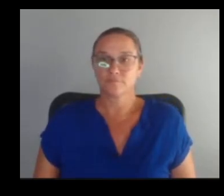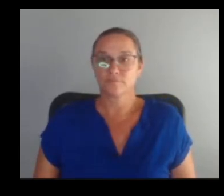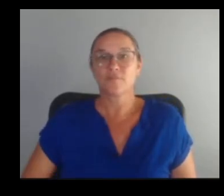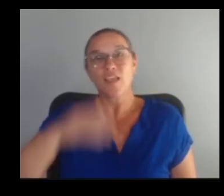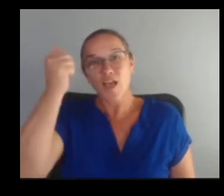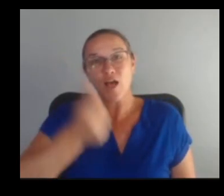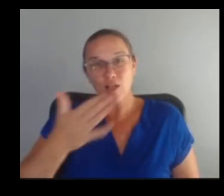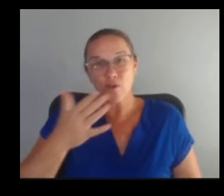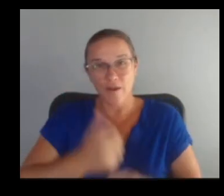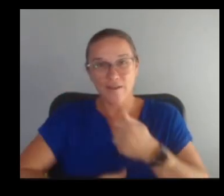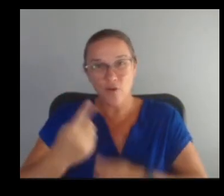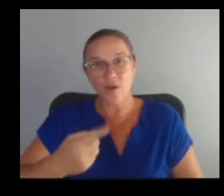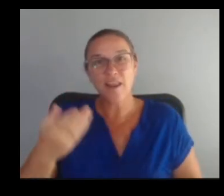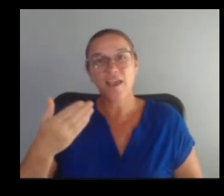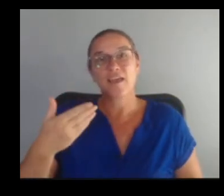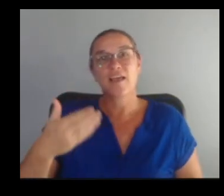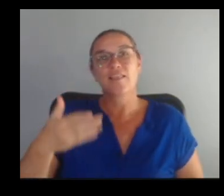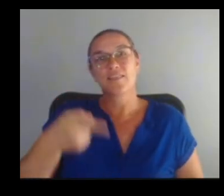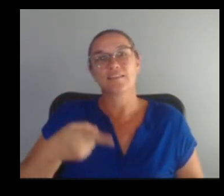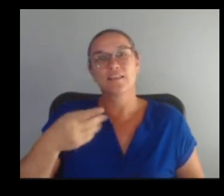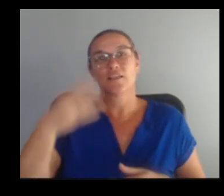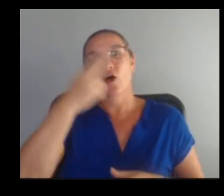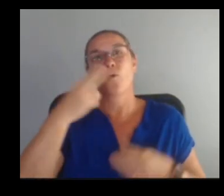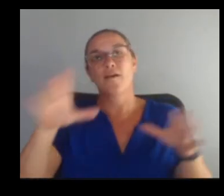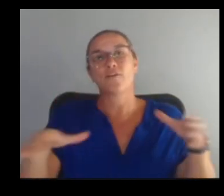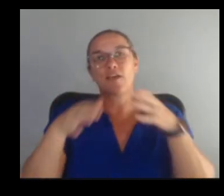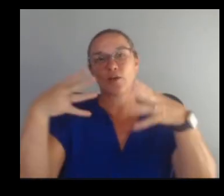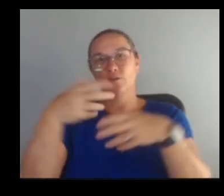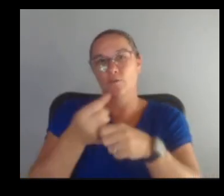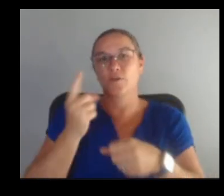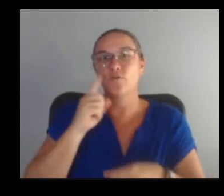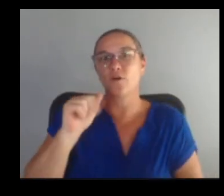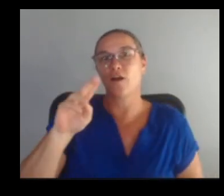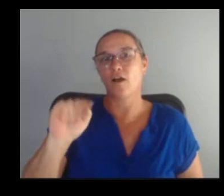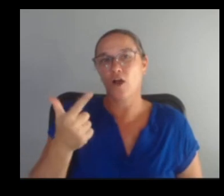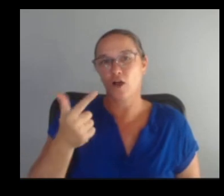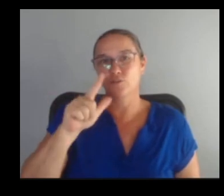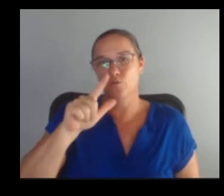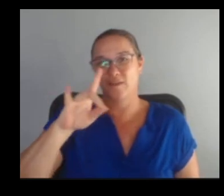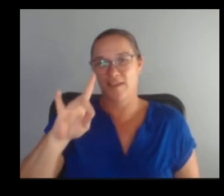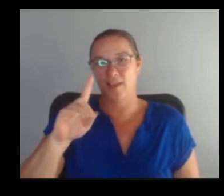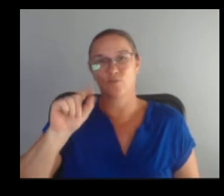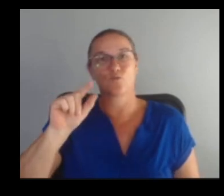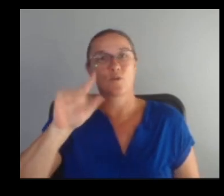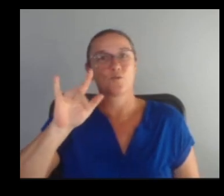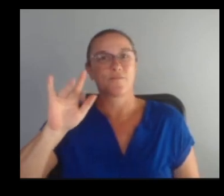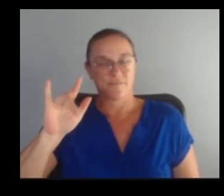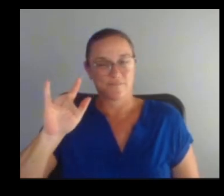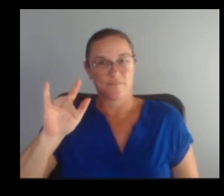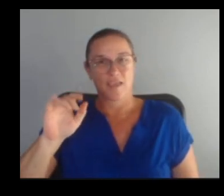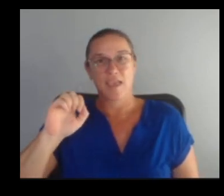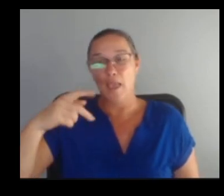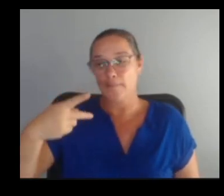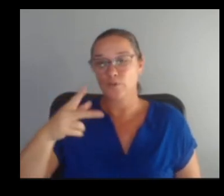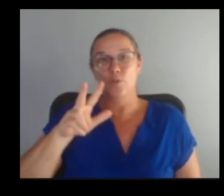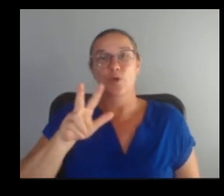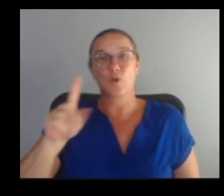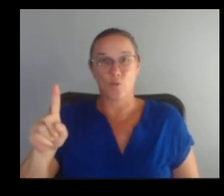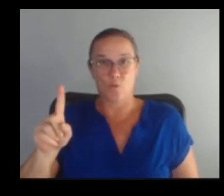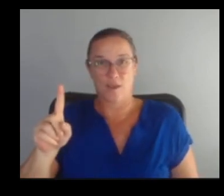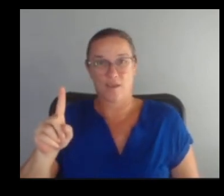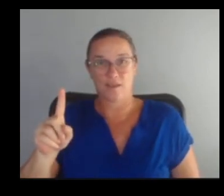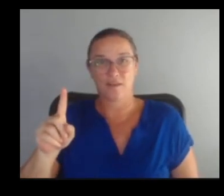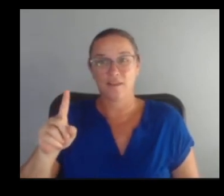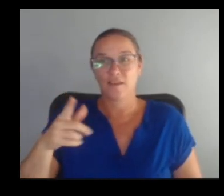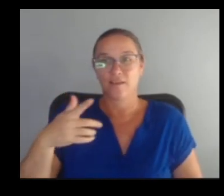Aloha, everyone. This is our Hawaiian Volcano summary for August 28th, 2025. Episode 31 of